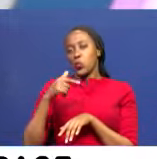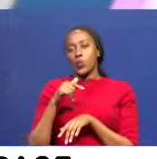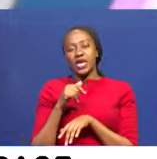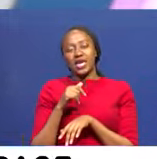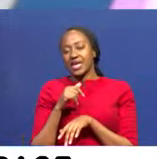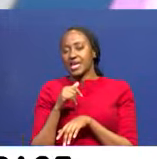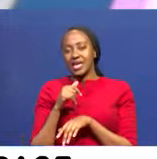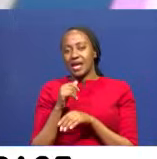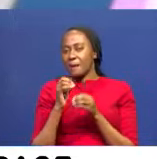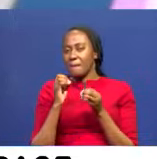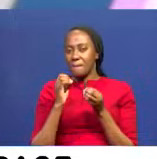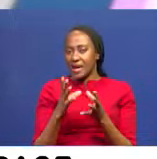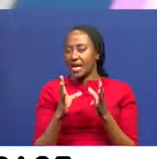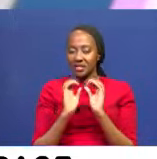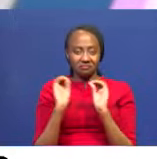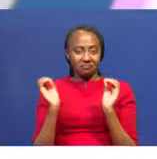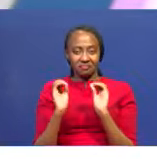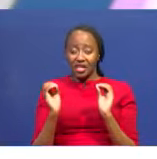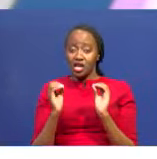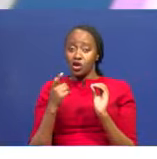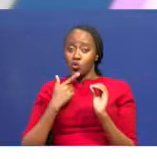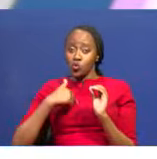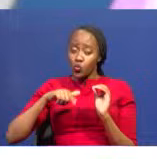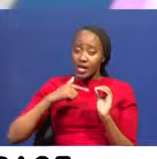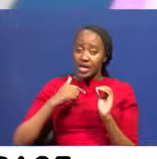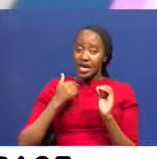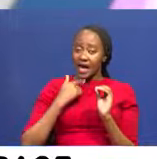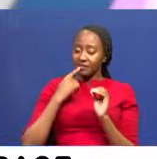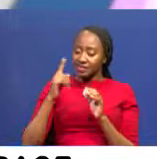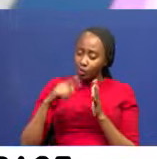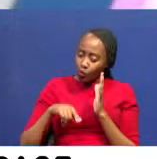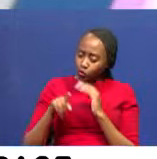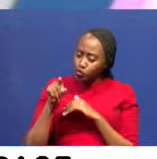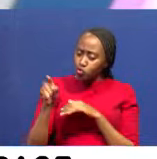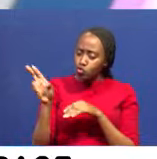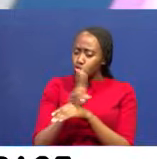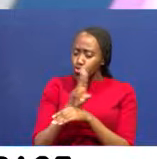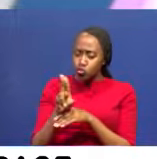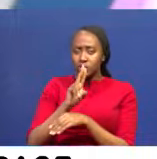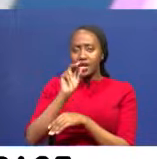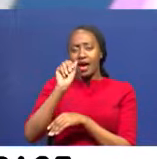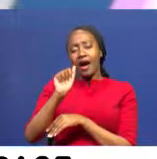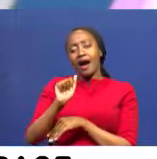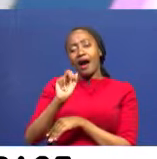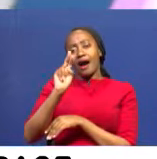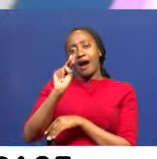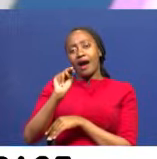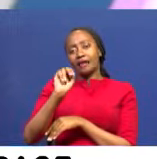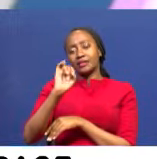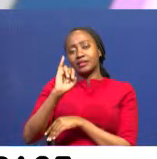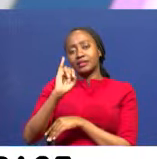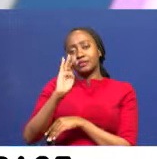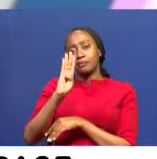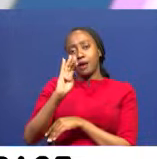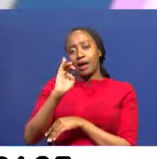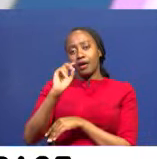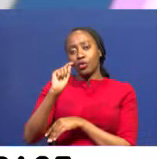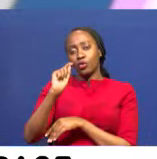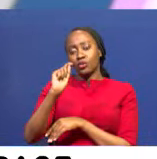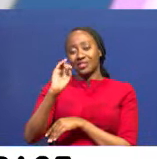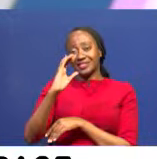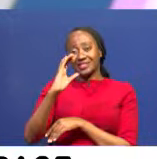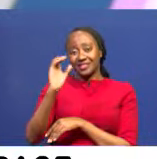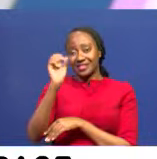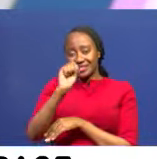because we are discouraging, the discouraging of the use of antibiotics early is helping us manage now conditions. COVID